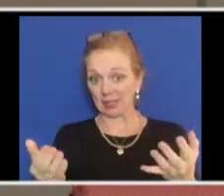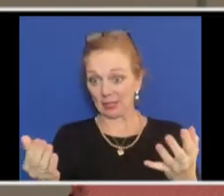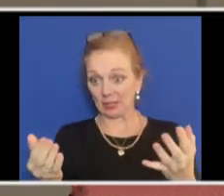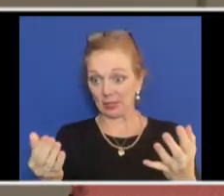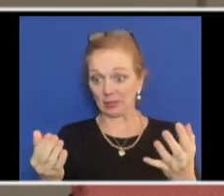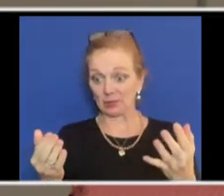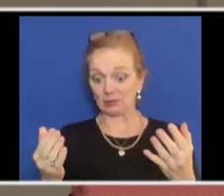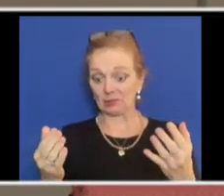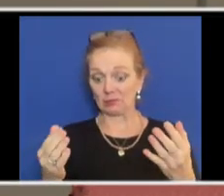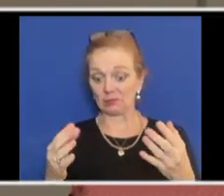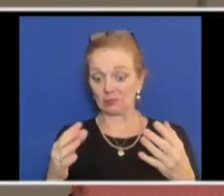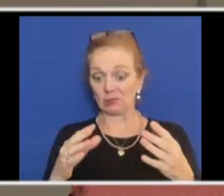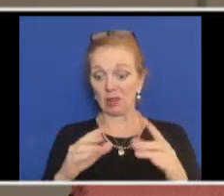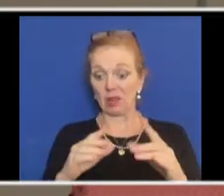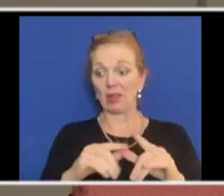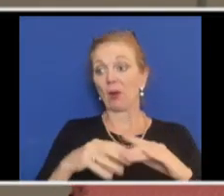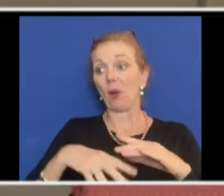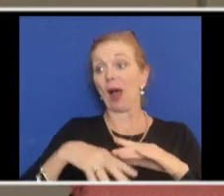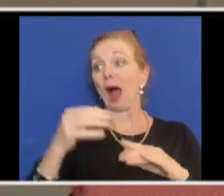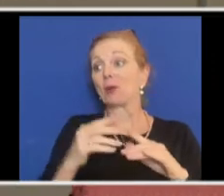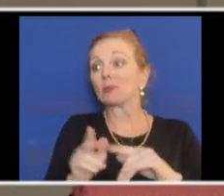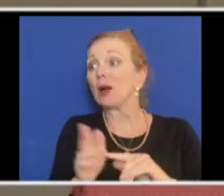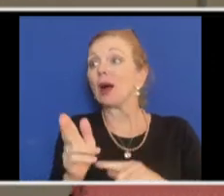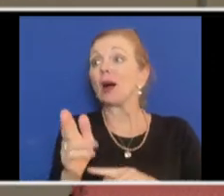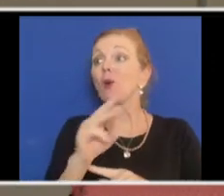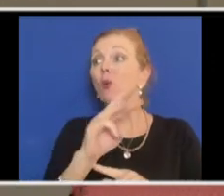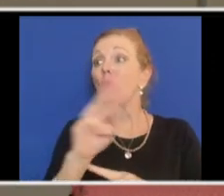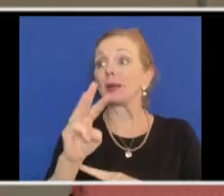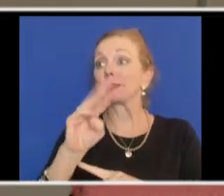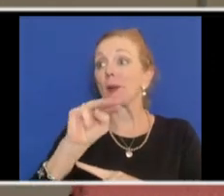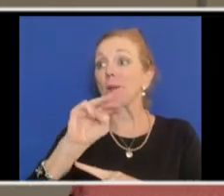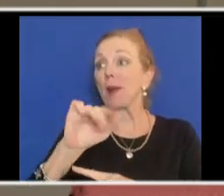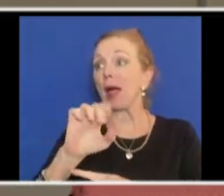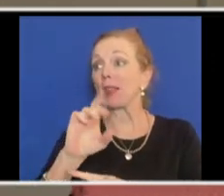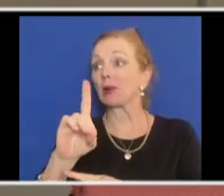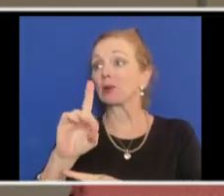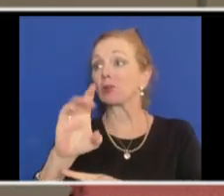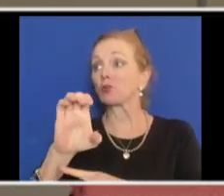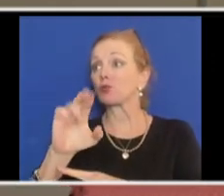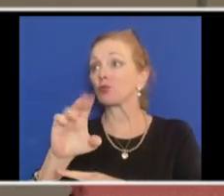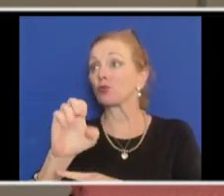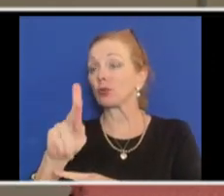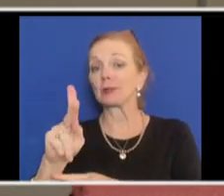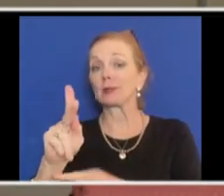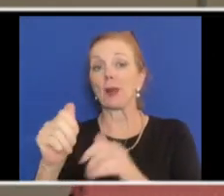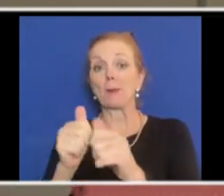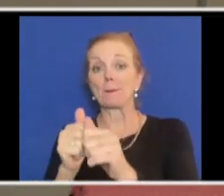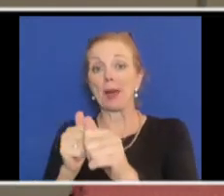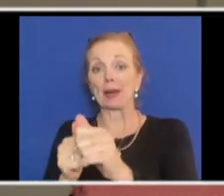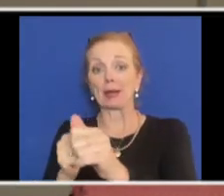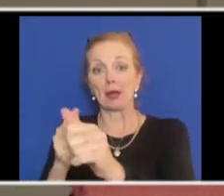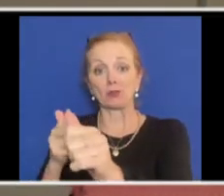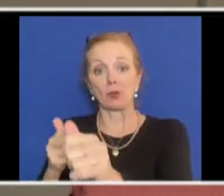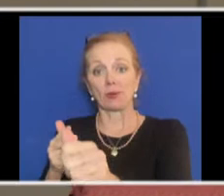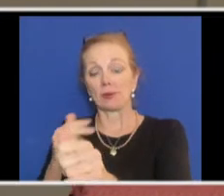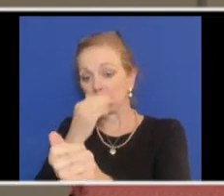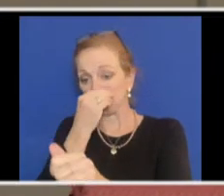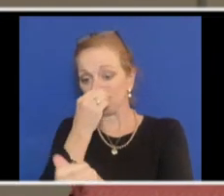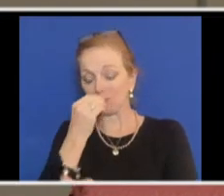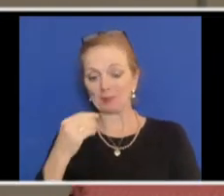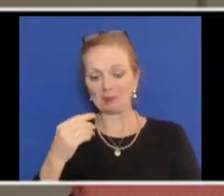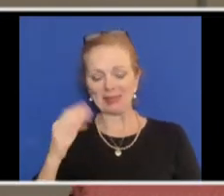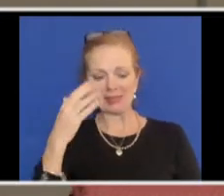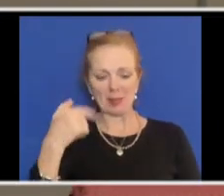back onto West Mallard Creek that's backing up traffic so when you add in seem to me just as a layperson